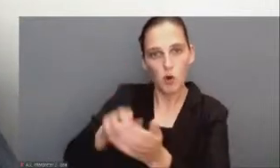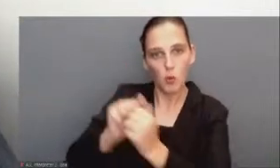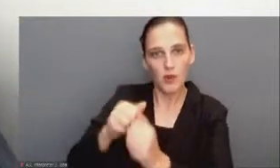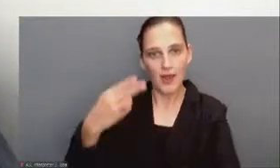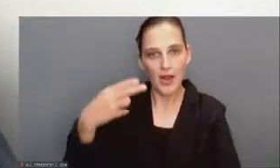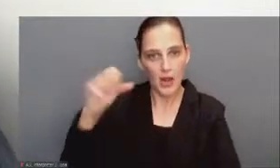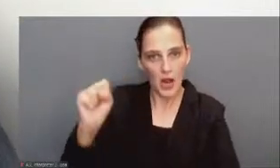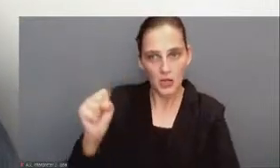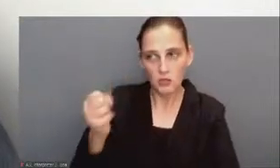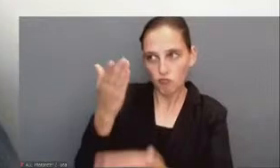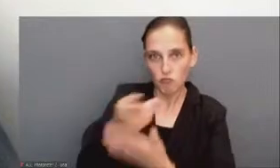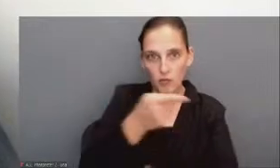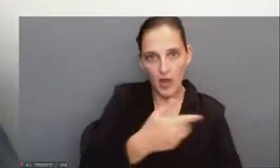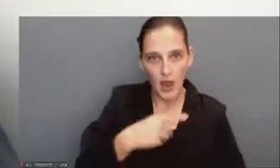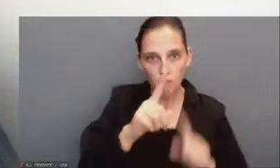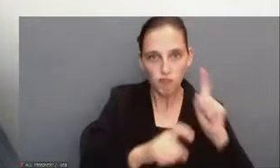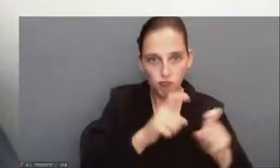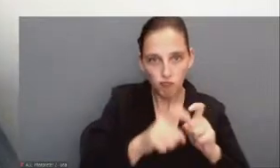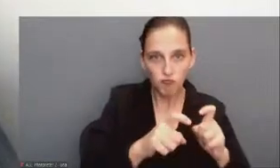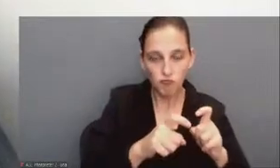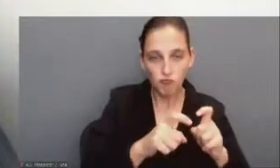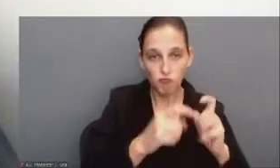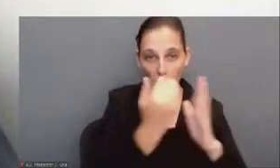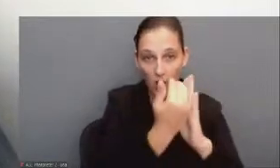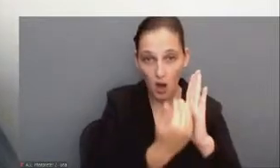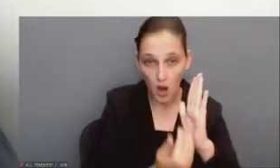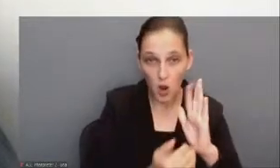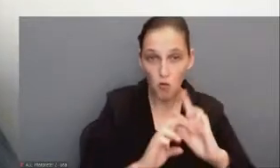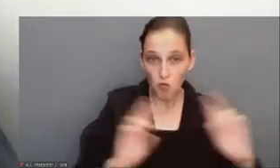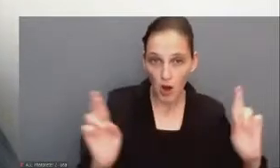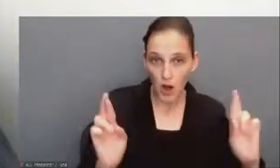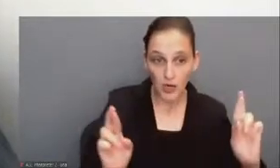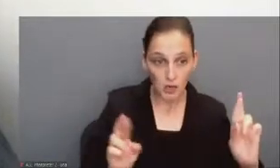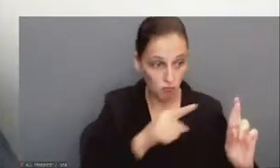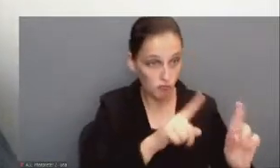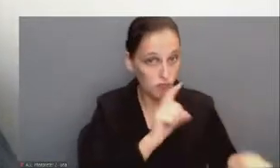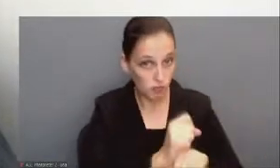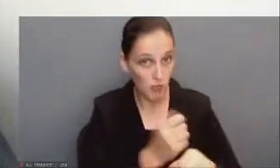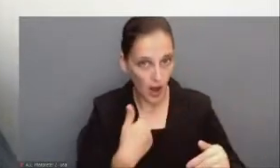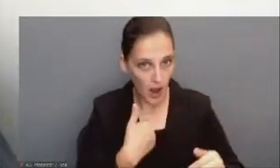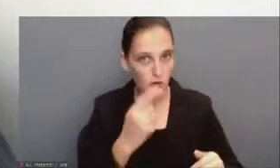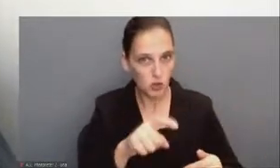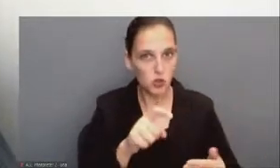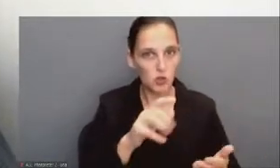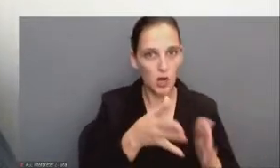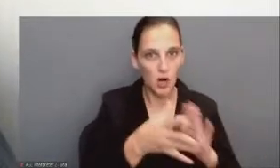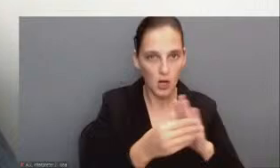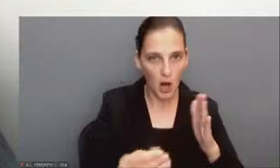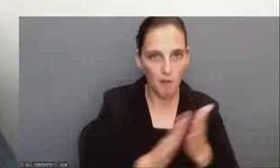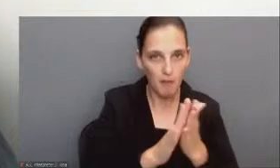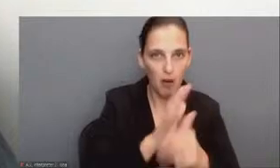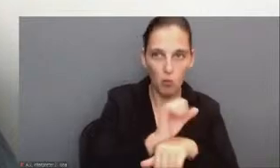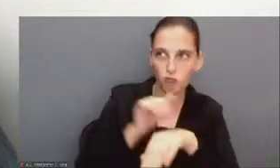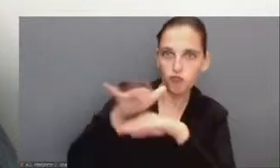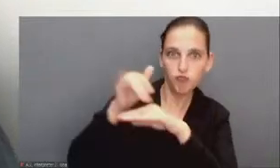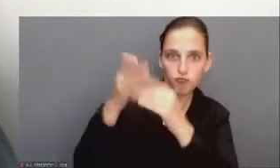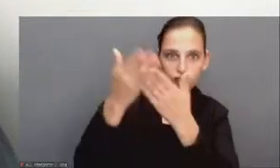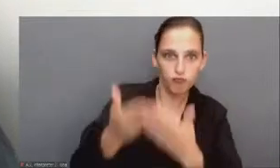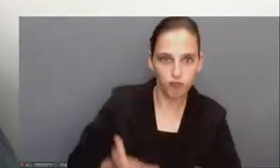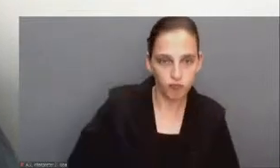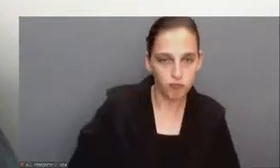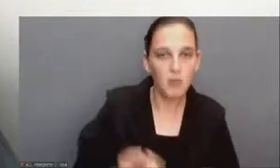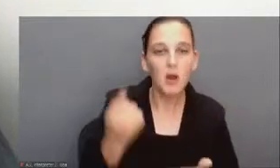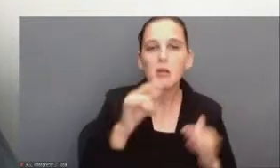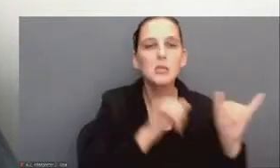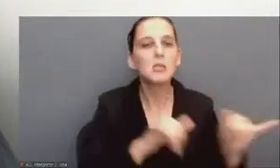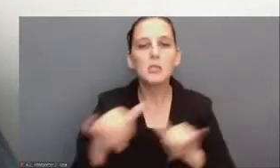triage guidelines, and second, if so, to provide copies of all iterations in a timely manner. And the same should then be required for any